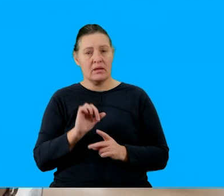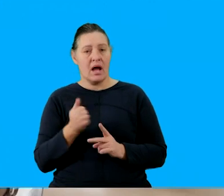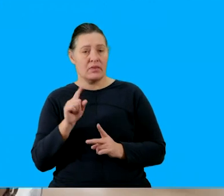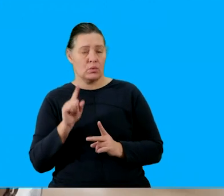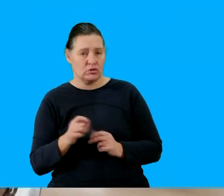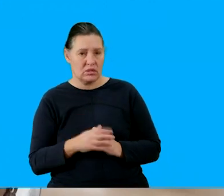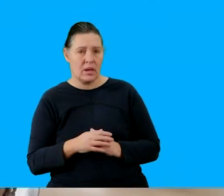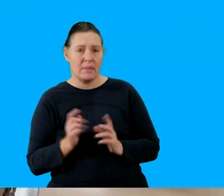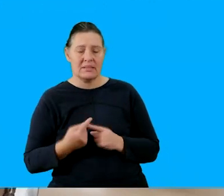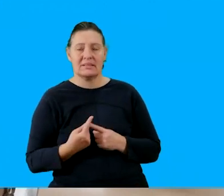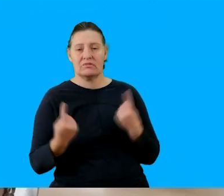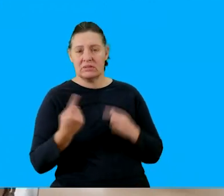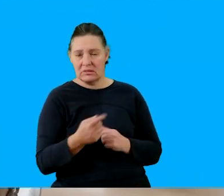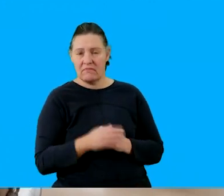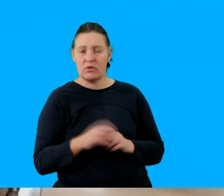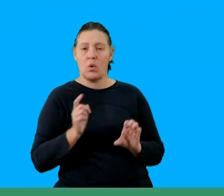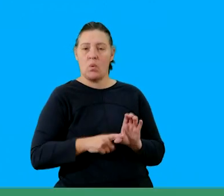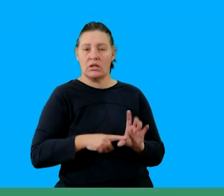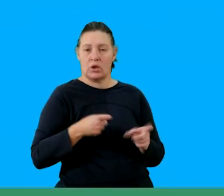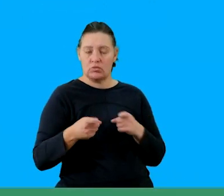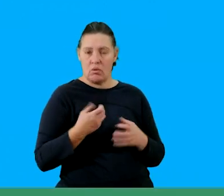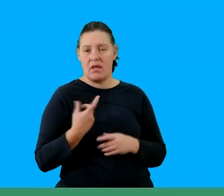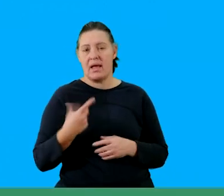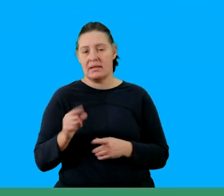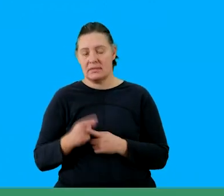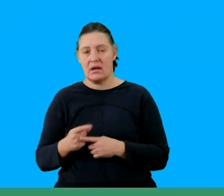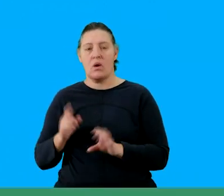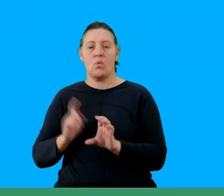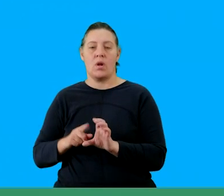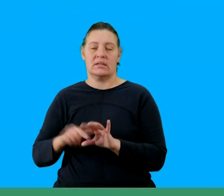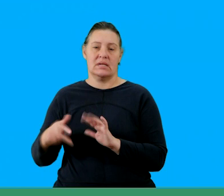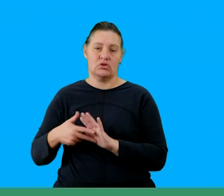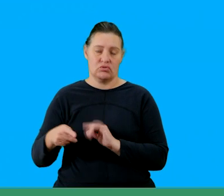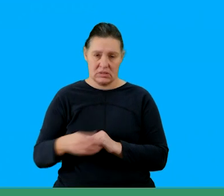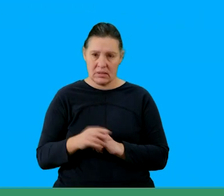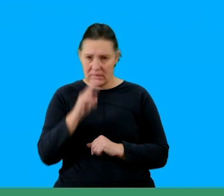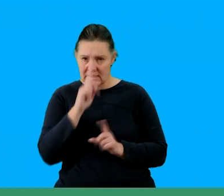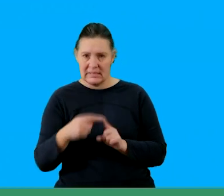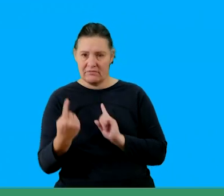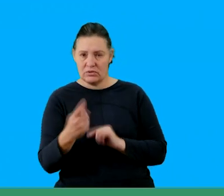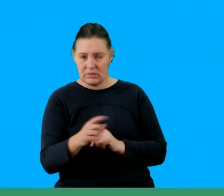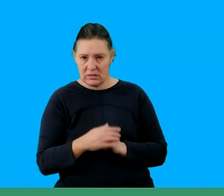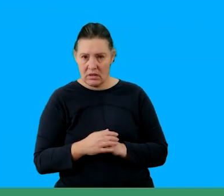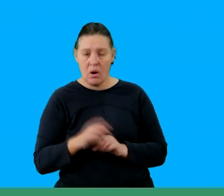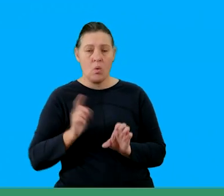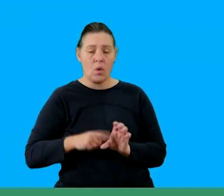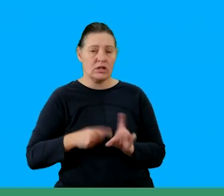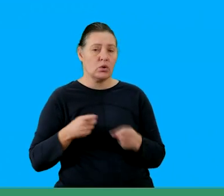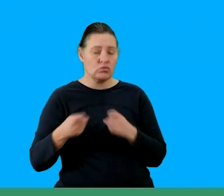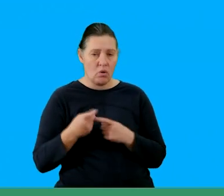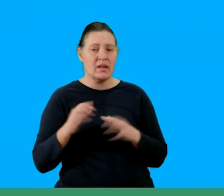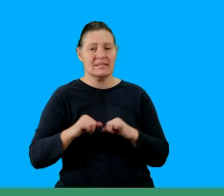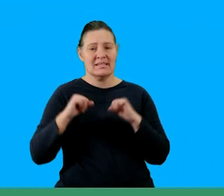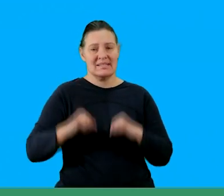then another question was to differentiate between quality control and quality assurance. Let us see the difference. Quality